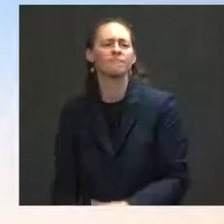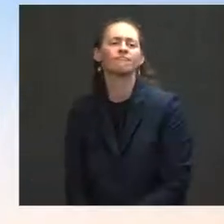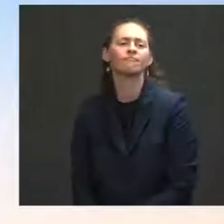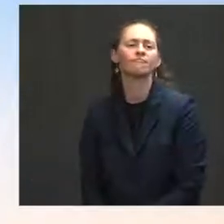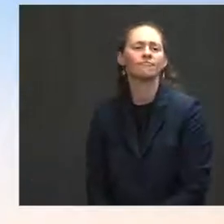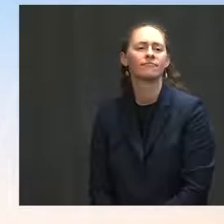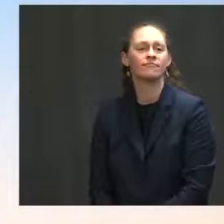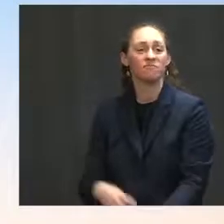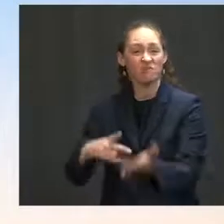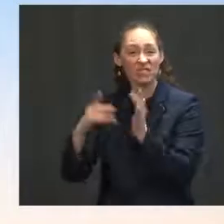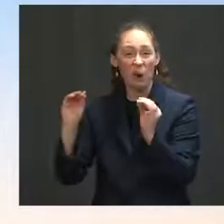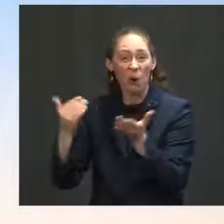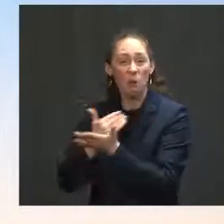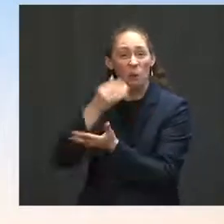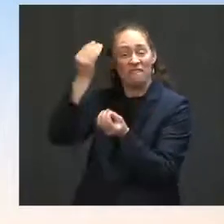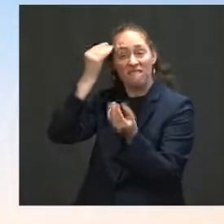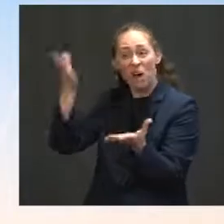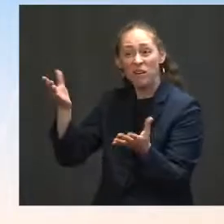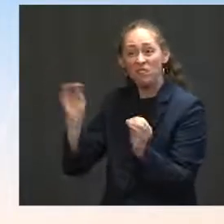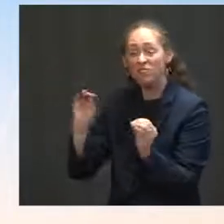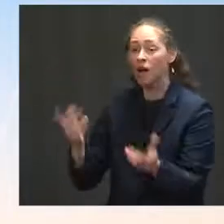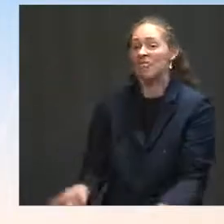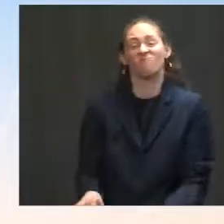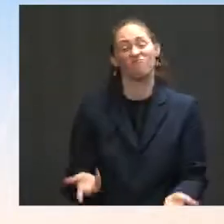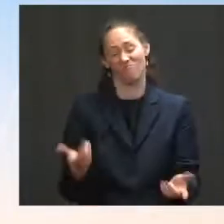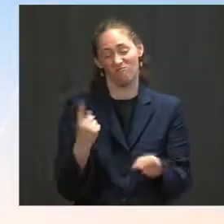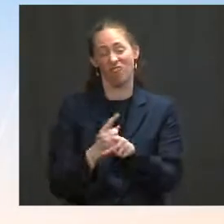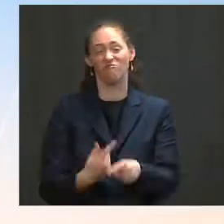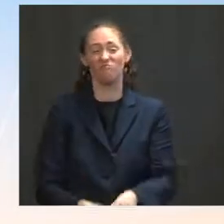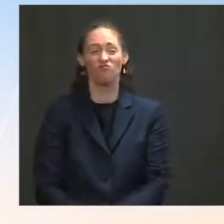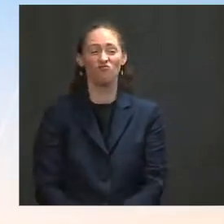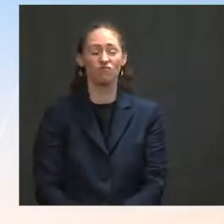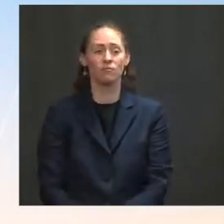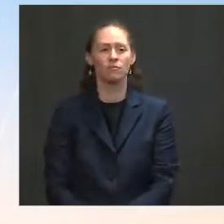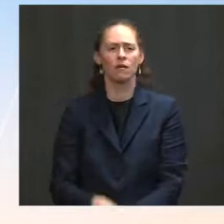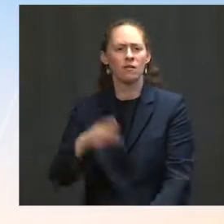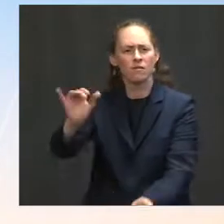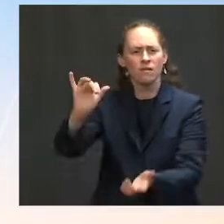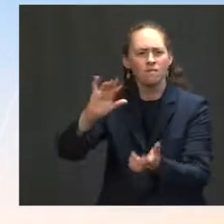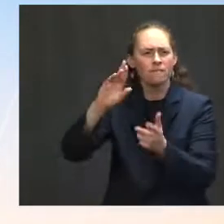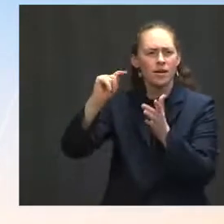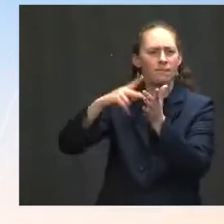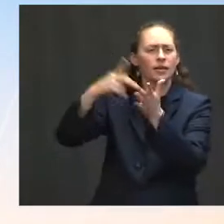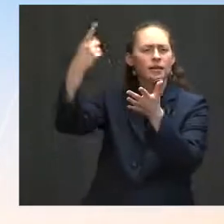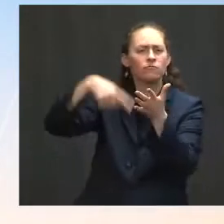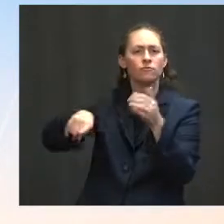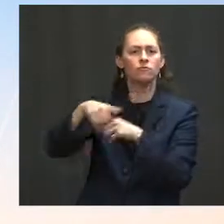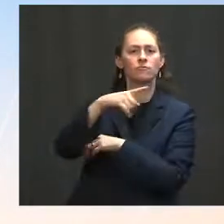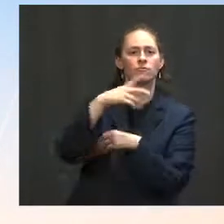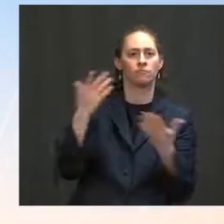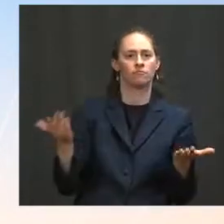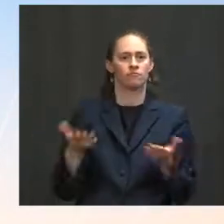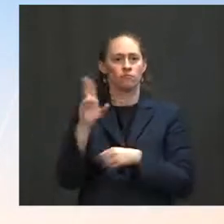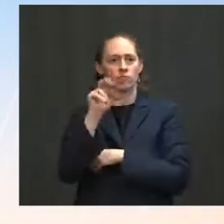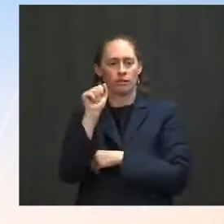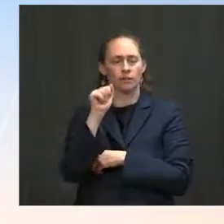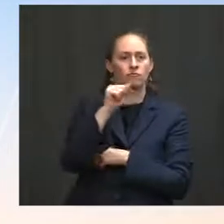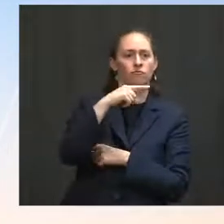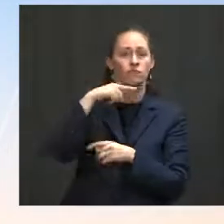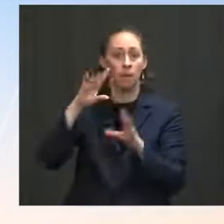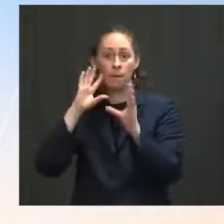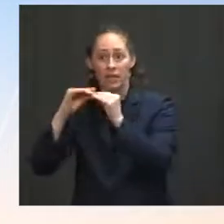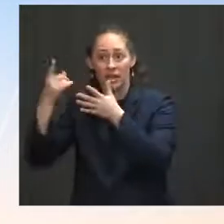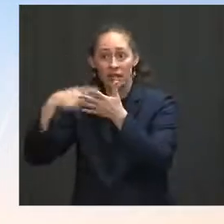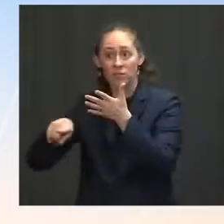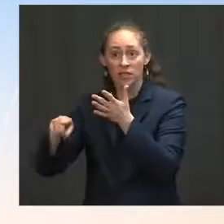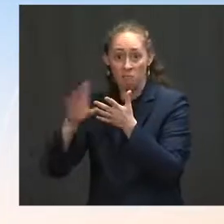that right? Correct. Are the cyber groups still meeting next week, the U.S. group and the Russia side meeting next week on Yes. cyber? Yes, go